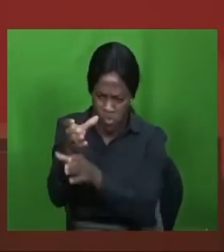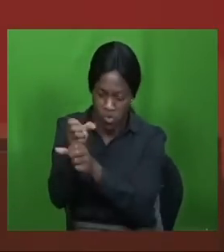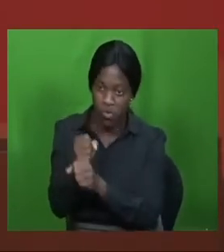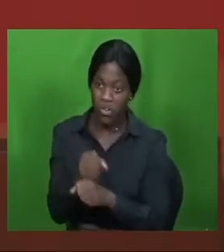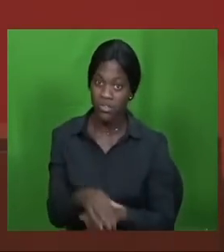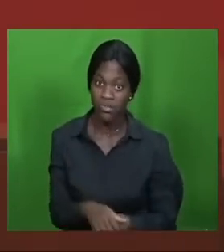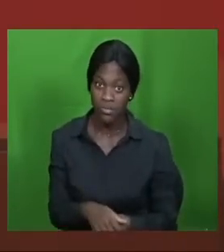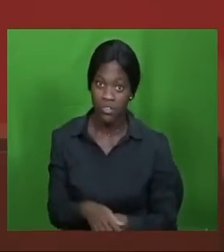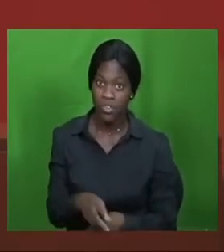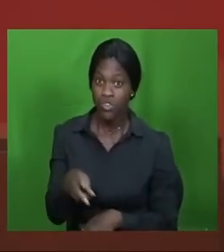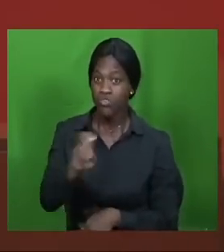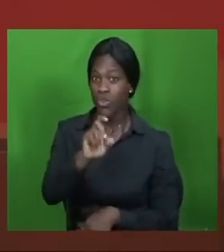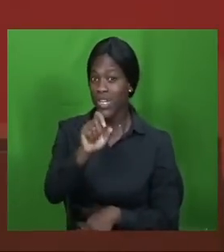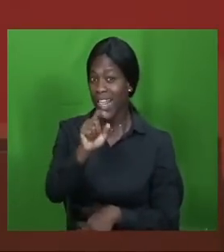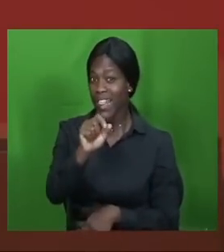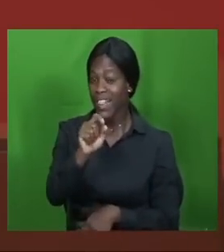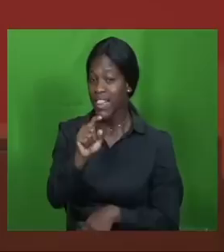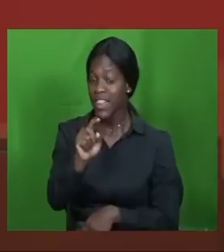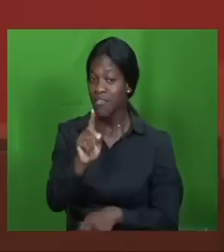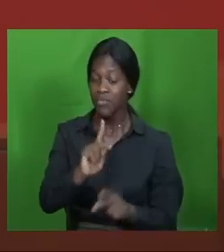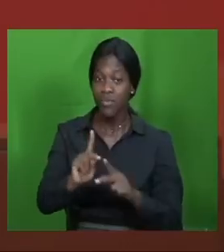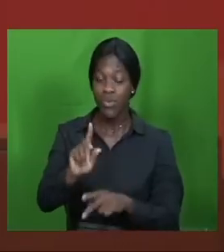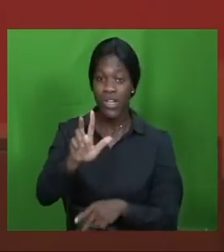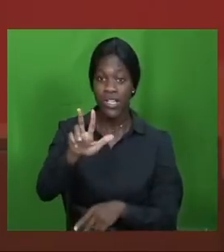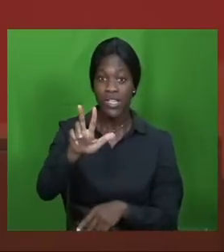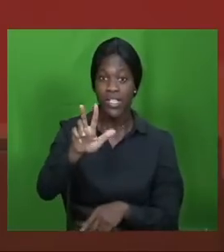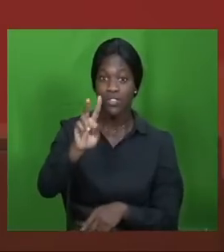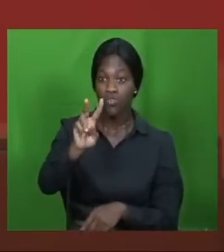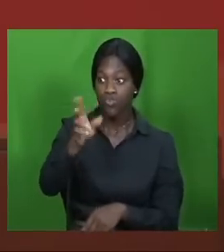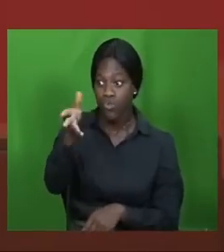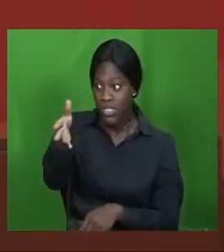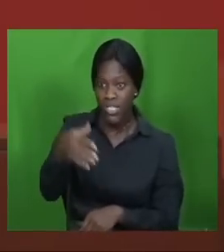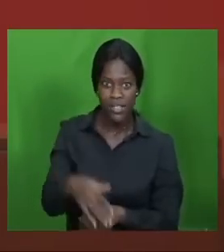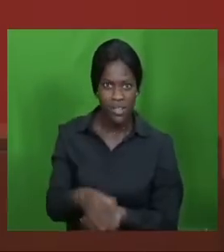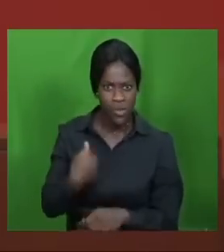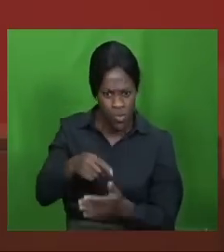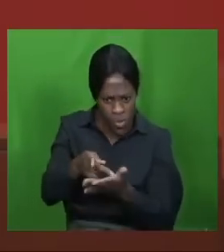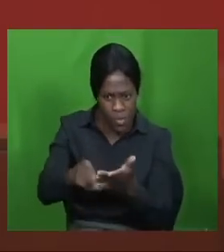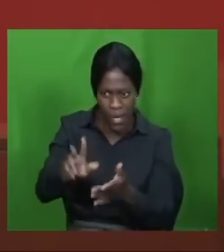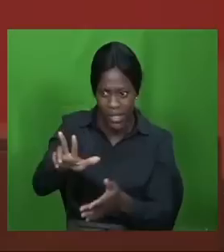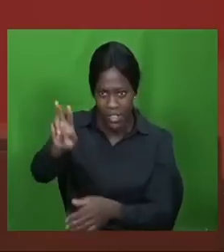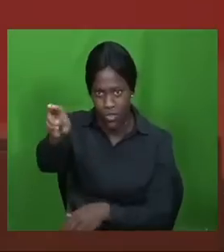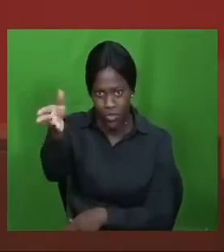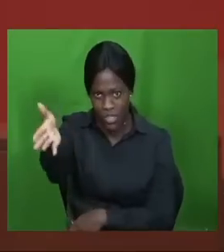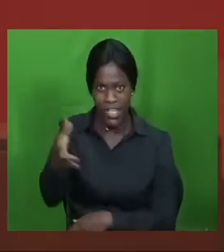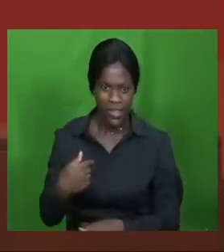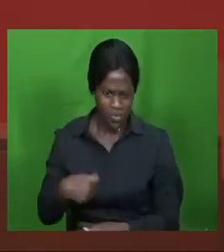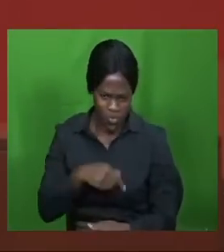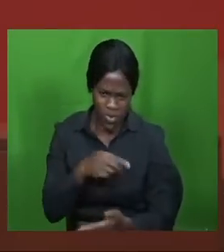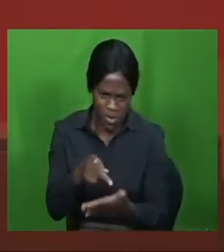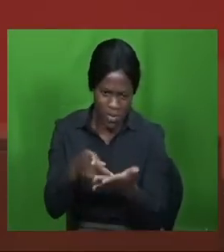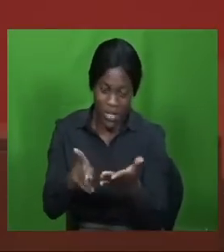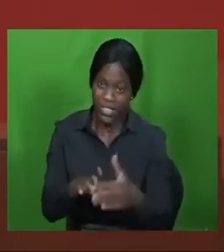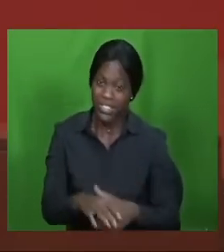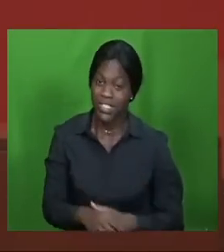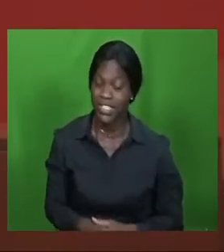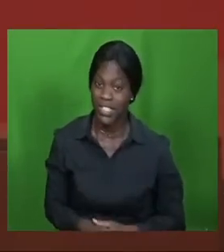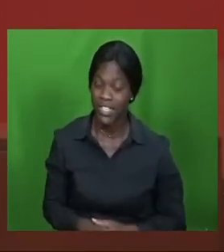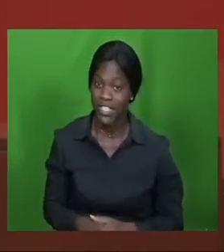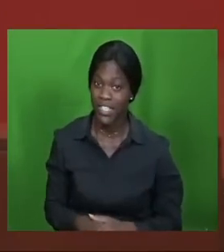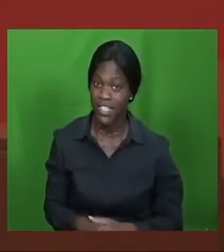of 211, 32 were there. We were among the 32. At the end of the